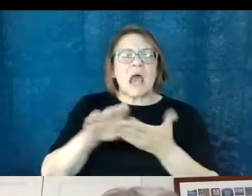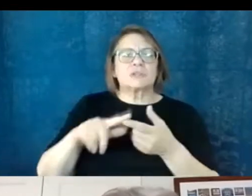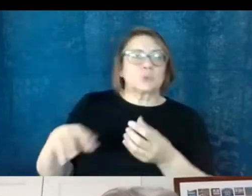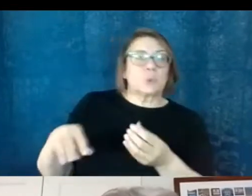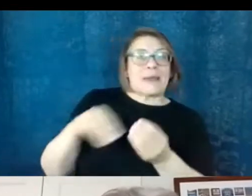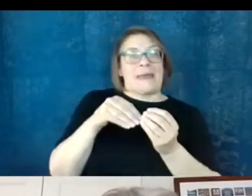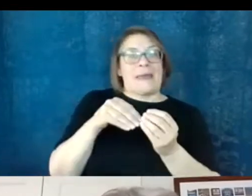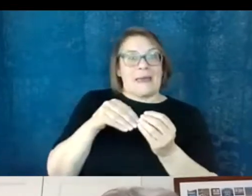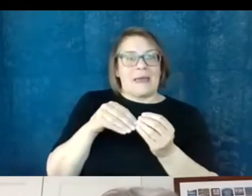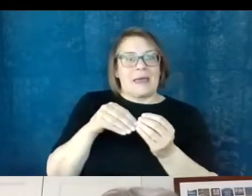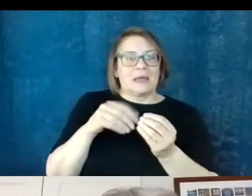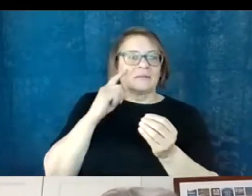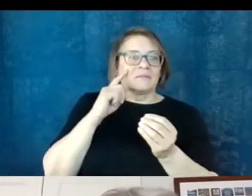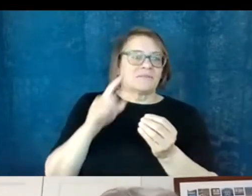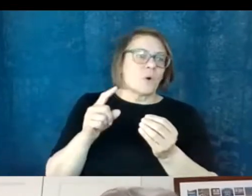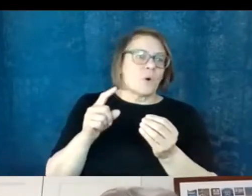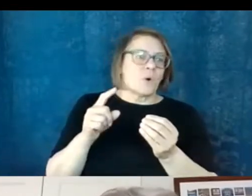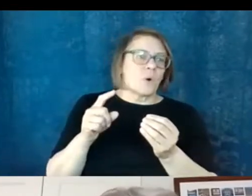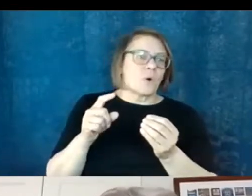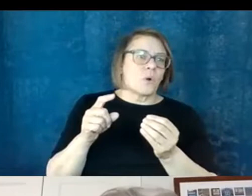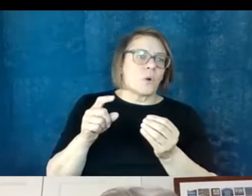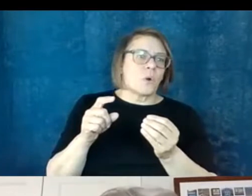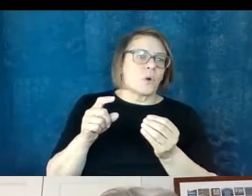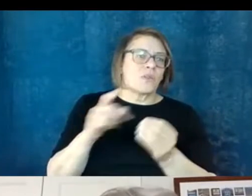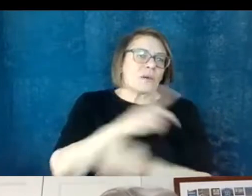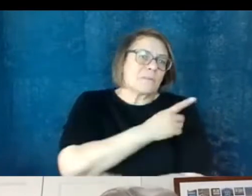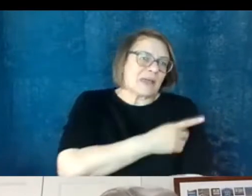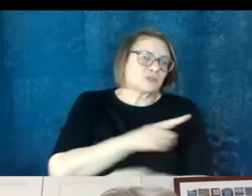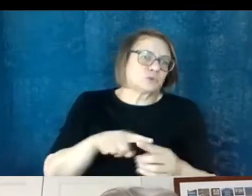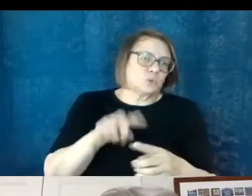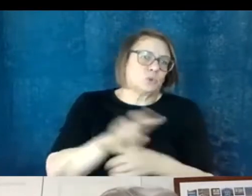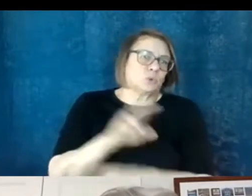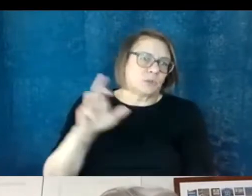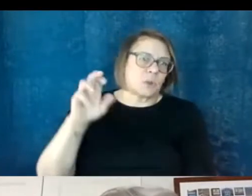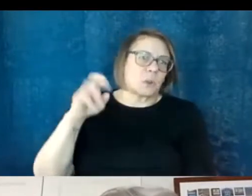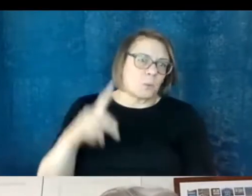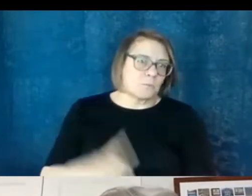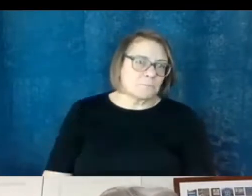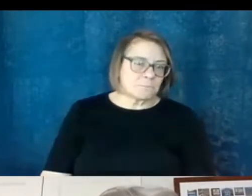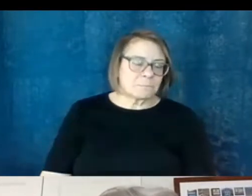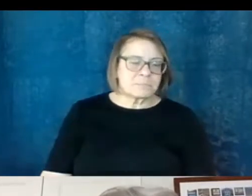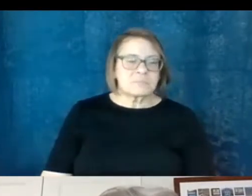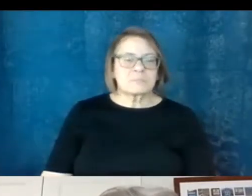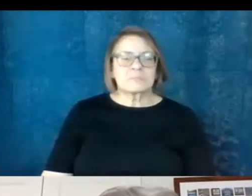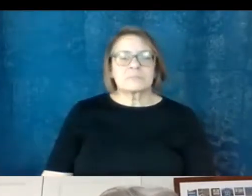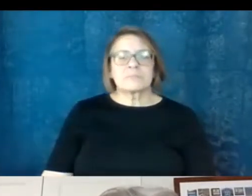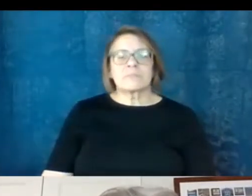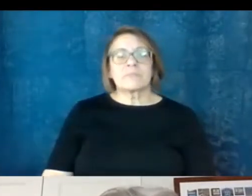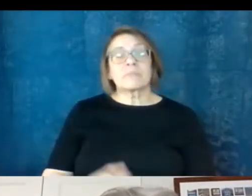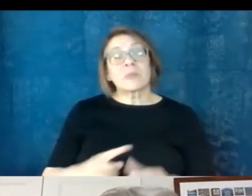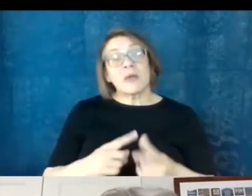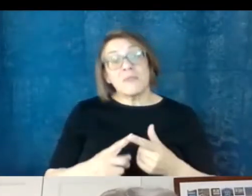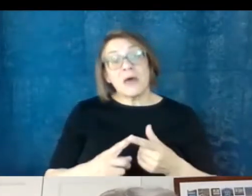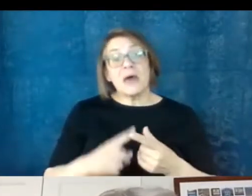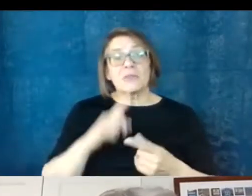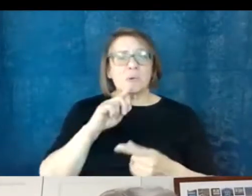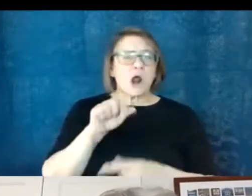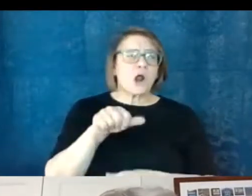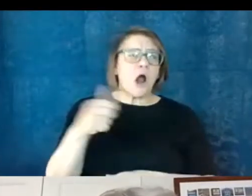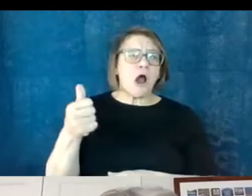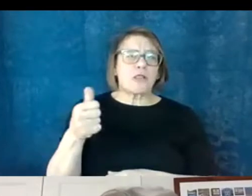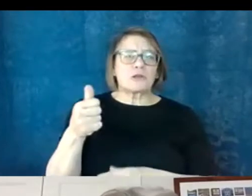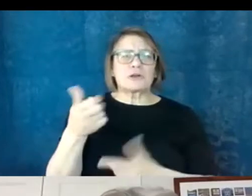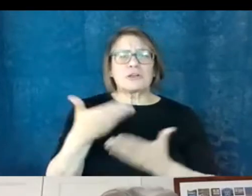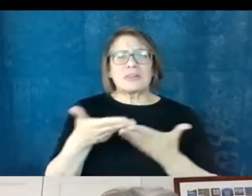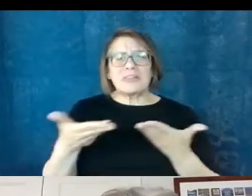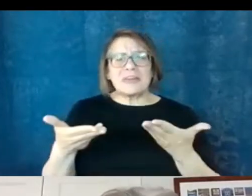there for the patient to have. And then, you know, there are all the other